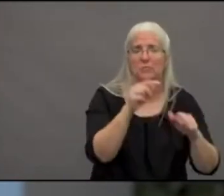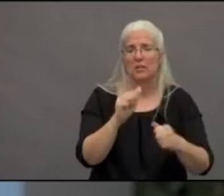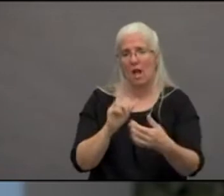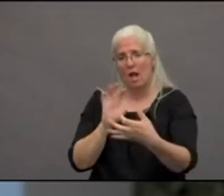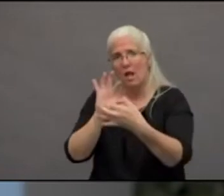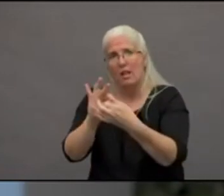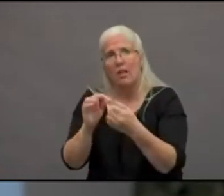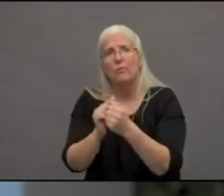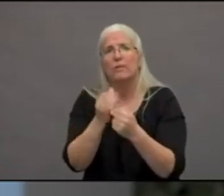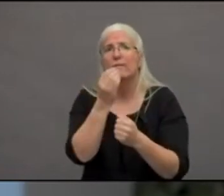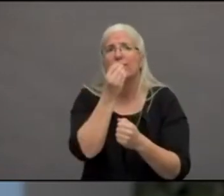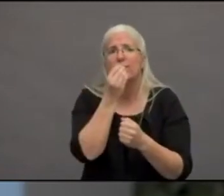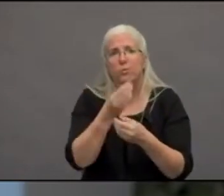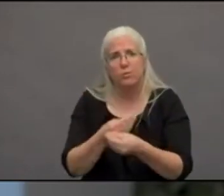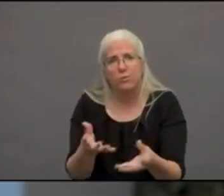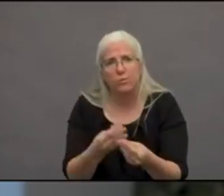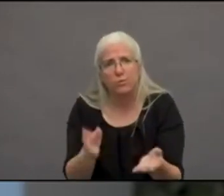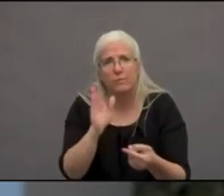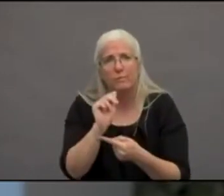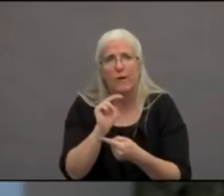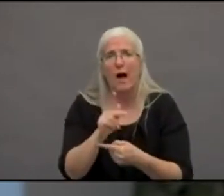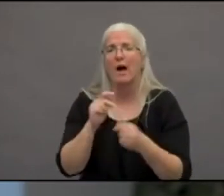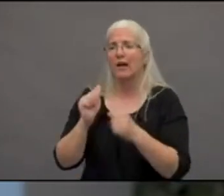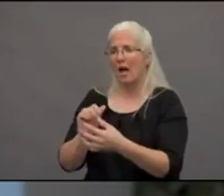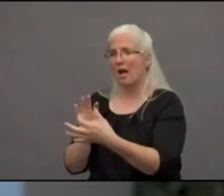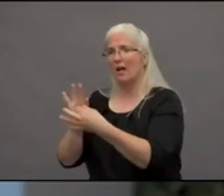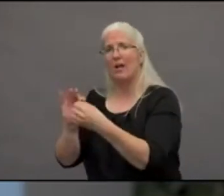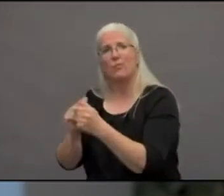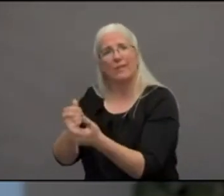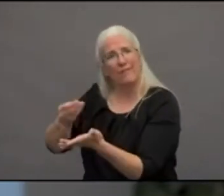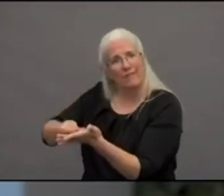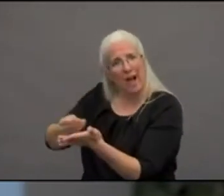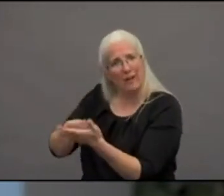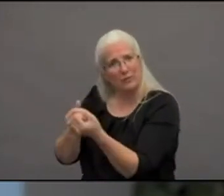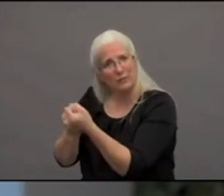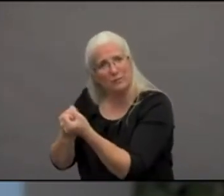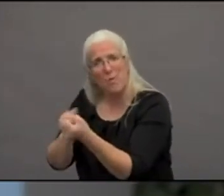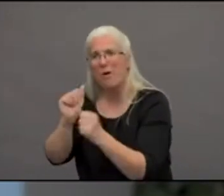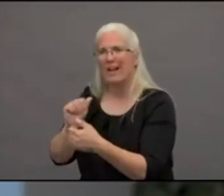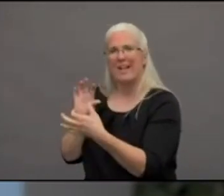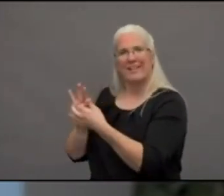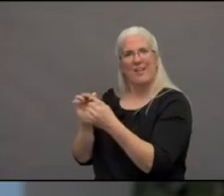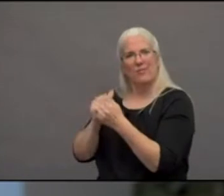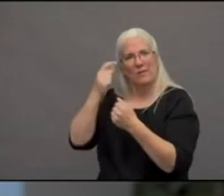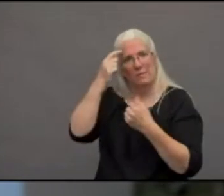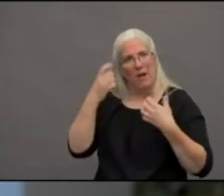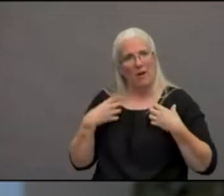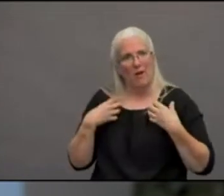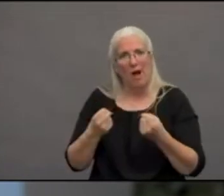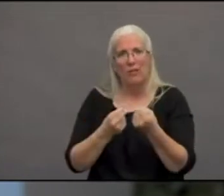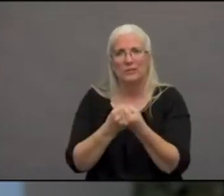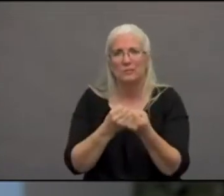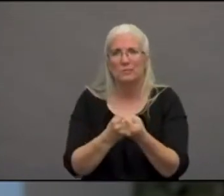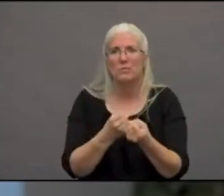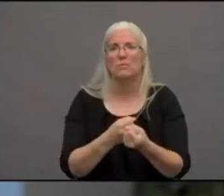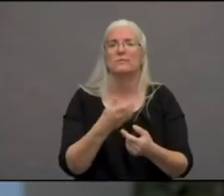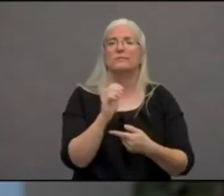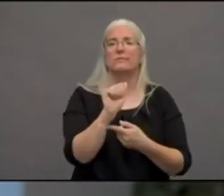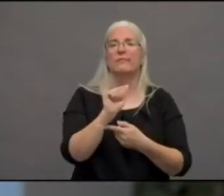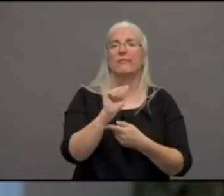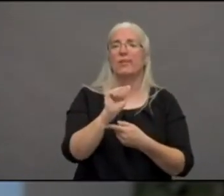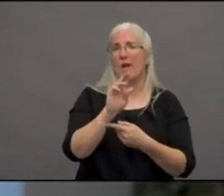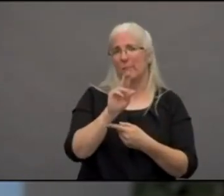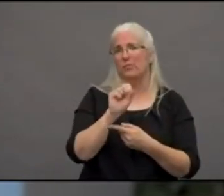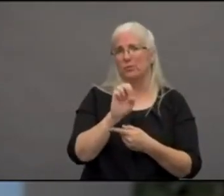support, physical health, but also mental health and substance abuse supports is essential. And connecting with organizations such